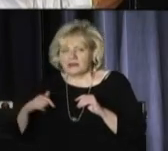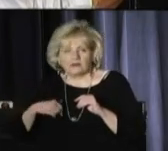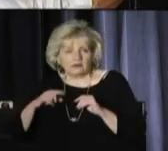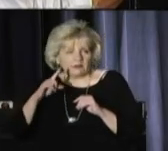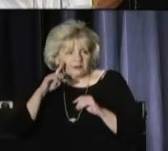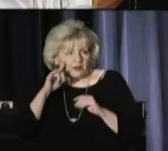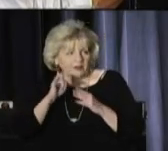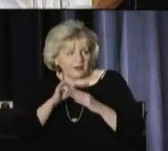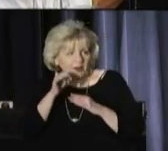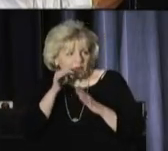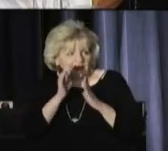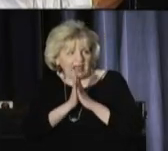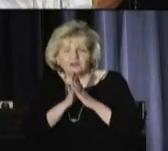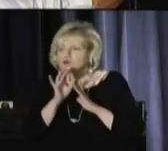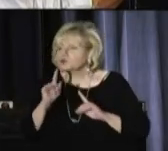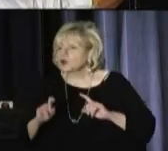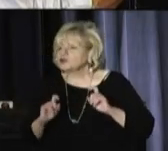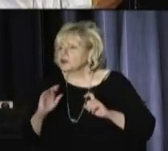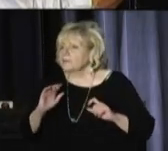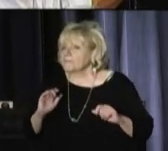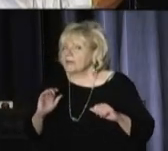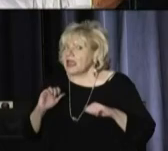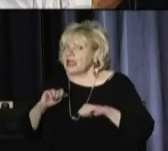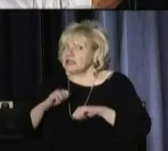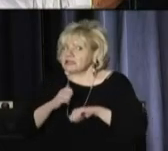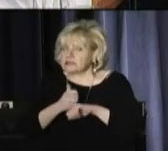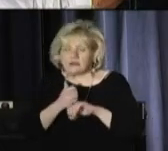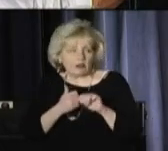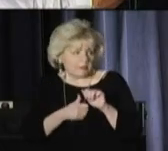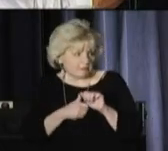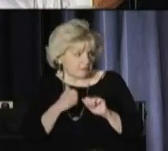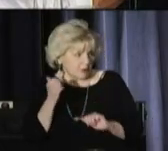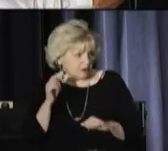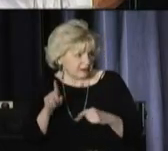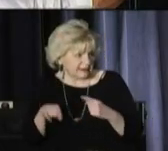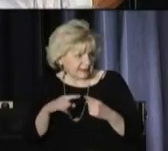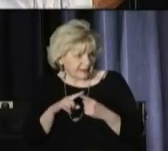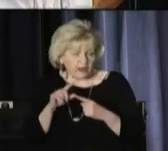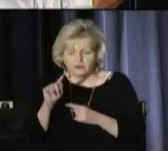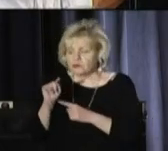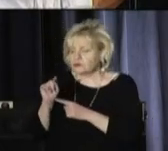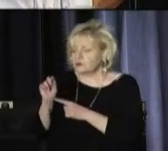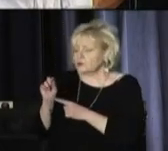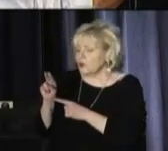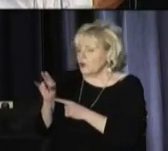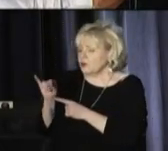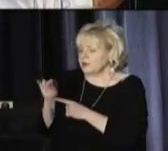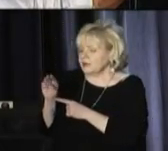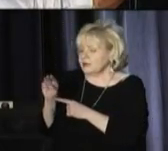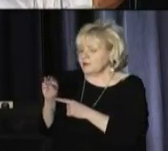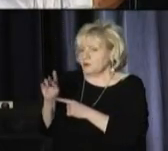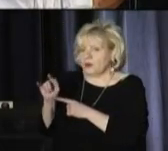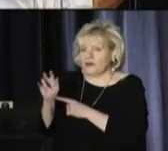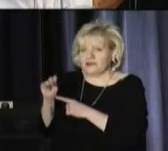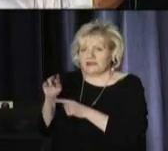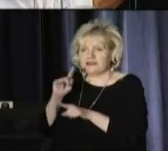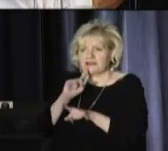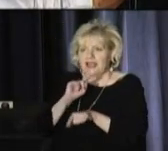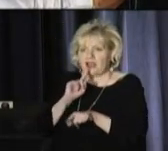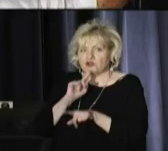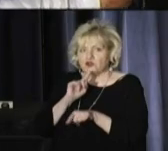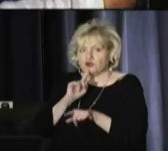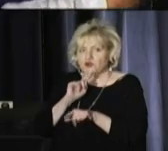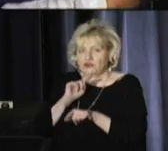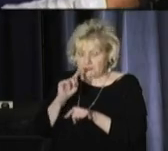ask questions based on, mostly on, Toni Morrison's answers, and there might be another straight question in there somewhere, like that's